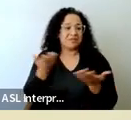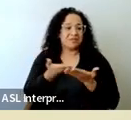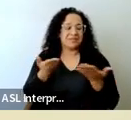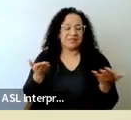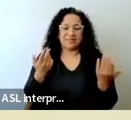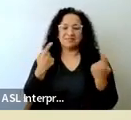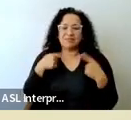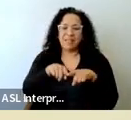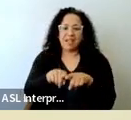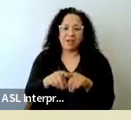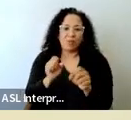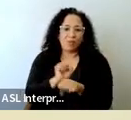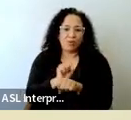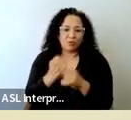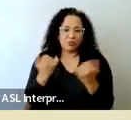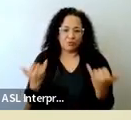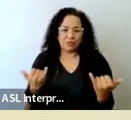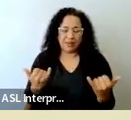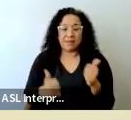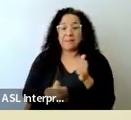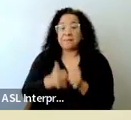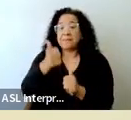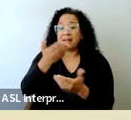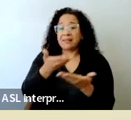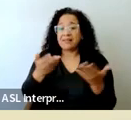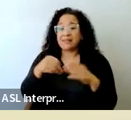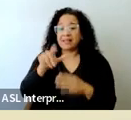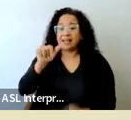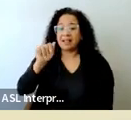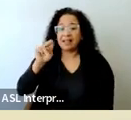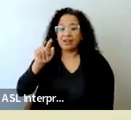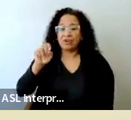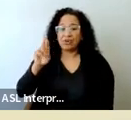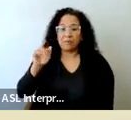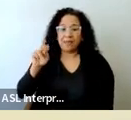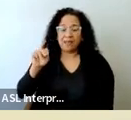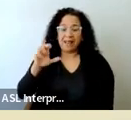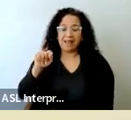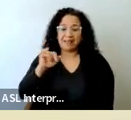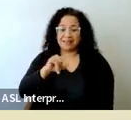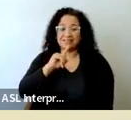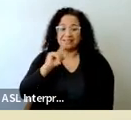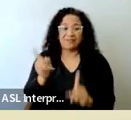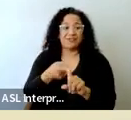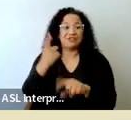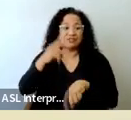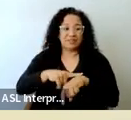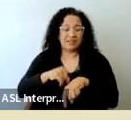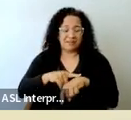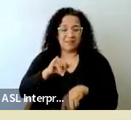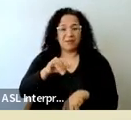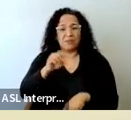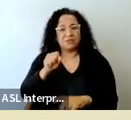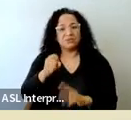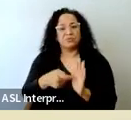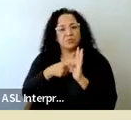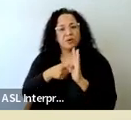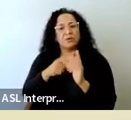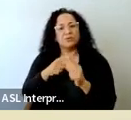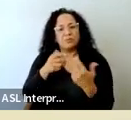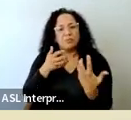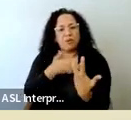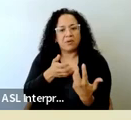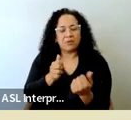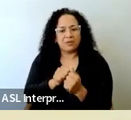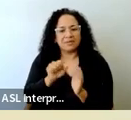today. One of the main things in the Lanterman Act, this was the first time there was the requirement to partner with the